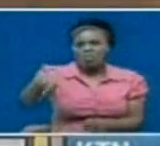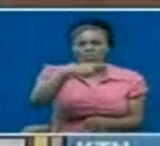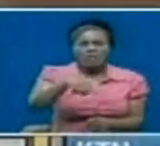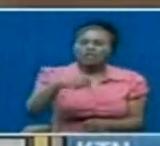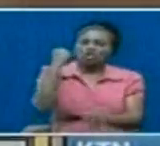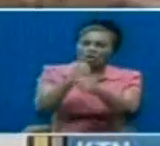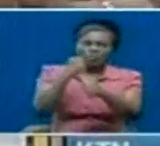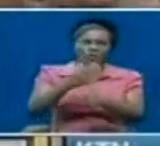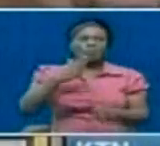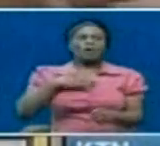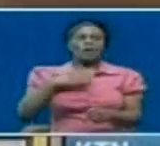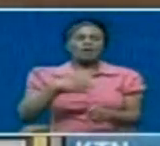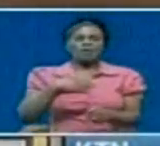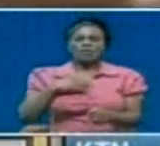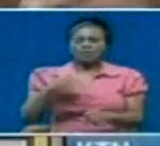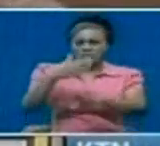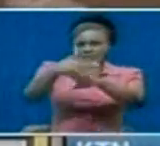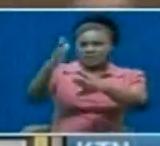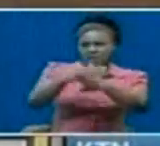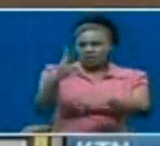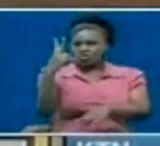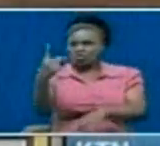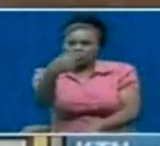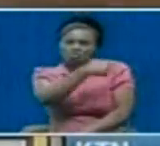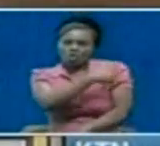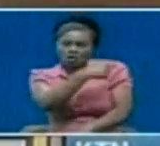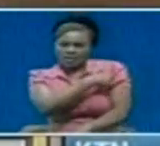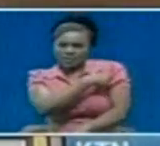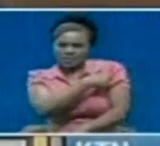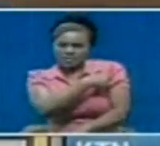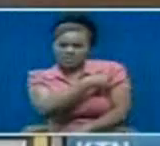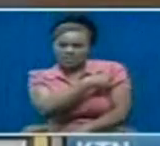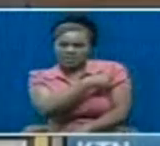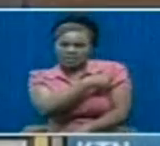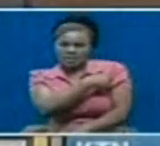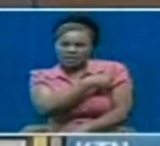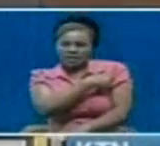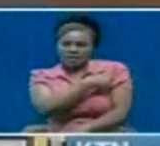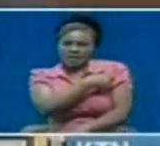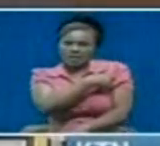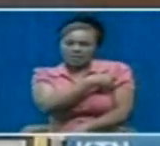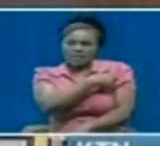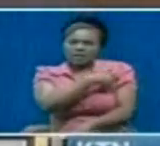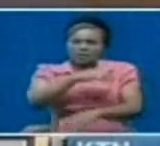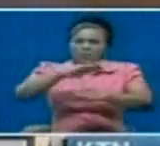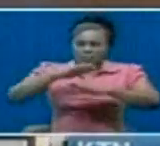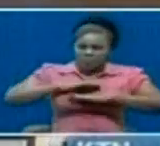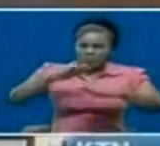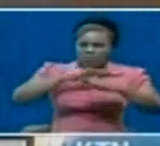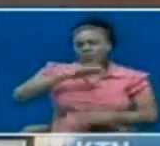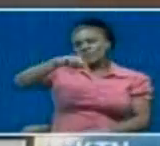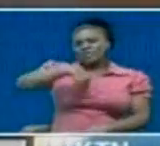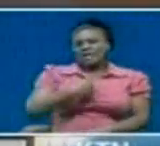it's our work. They're sending two doctors, one to Monrovia and one to Freetown, to satisfy ourselves that